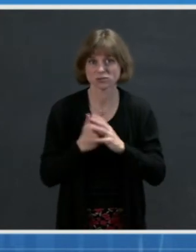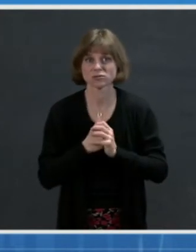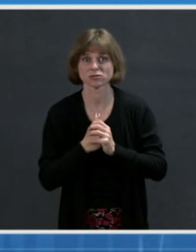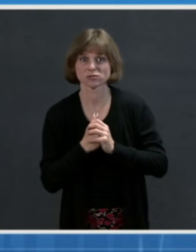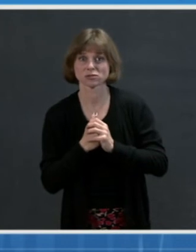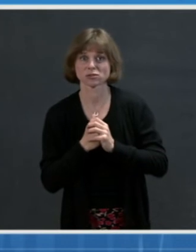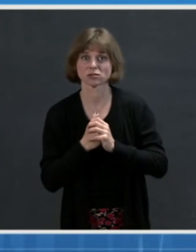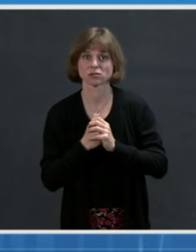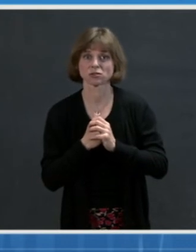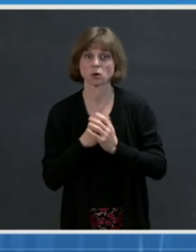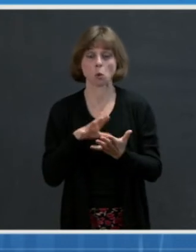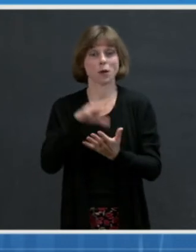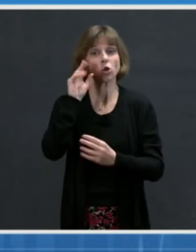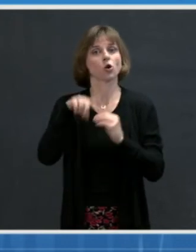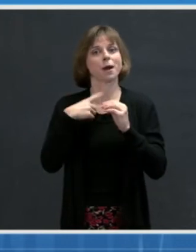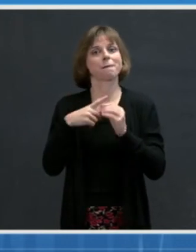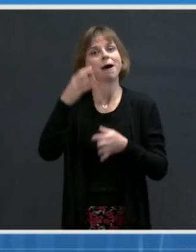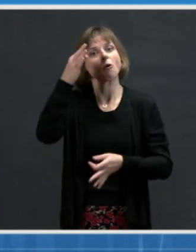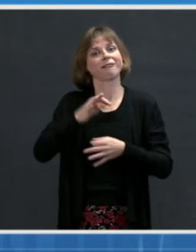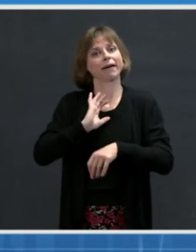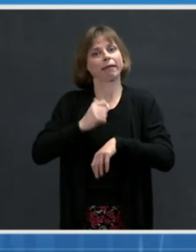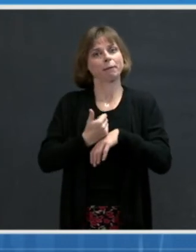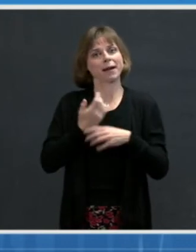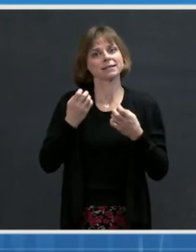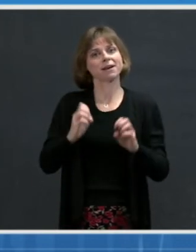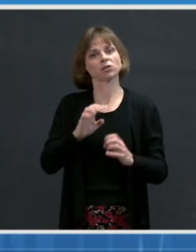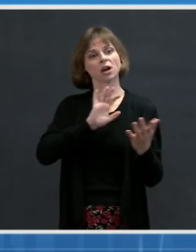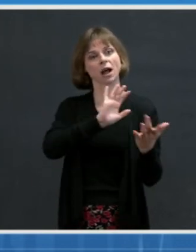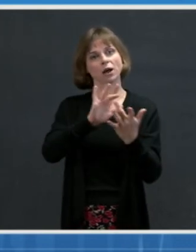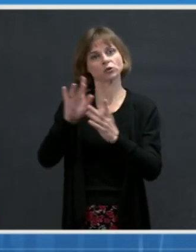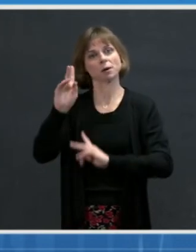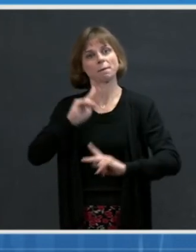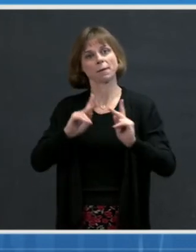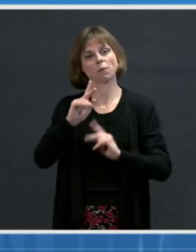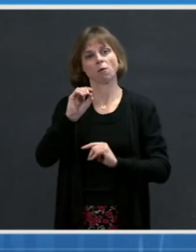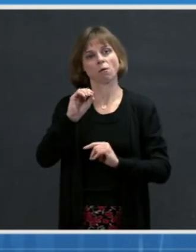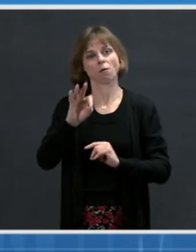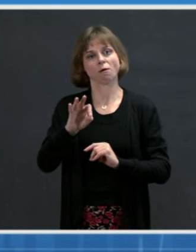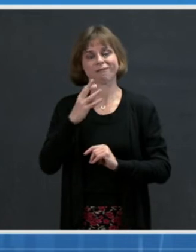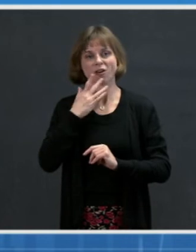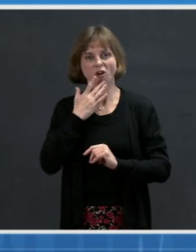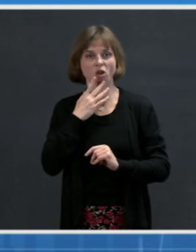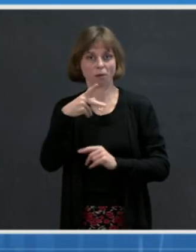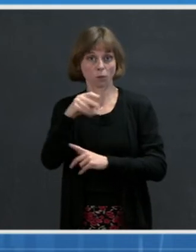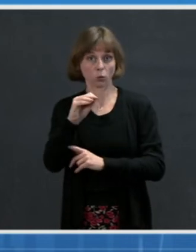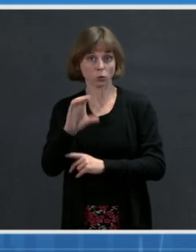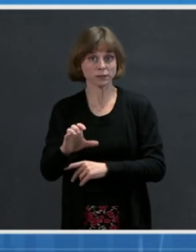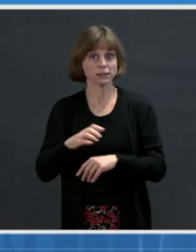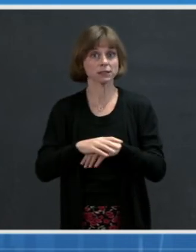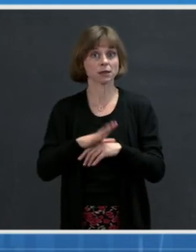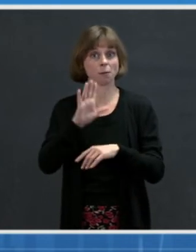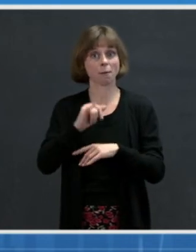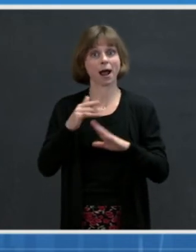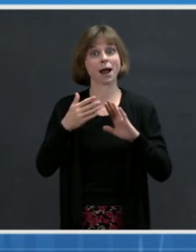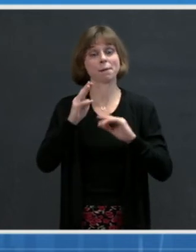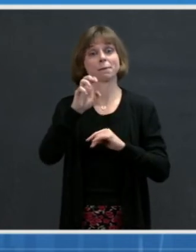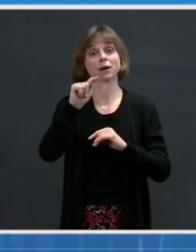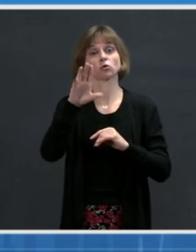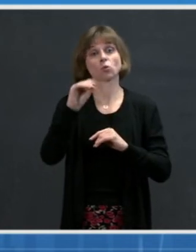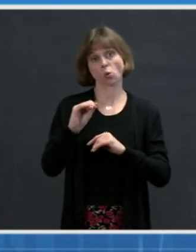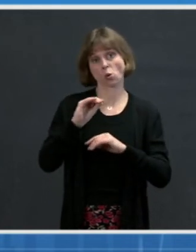about faith-based efforts like the outreach to people of color being led by the Metropolitan International Church in Nashville,